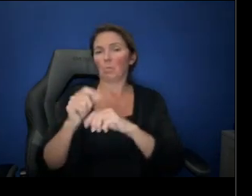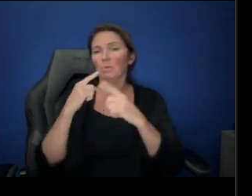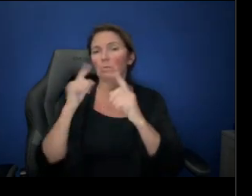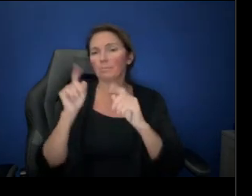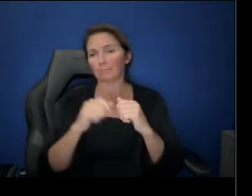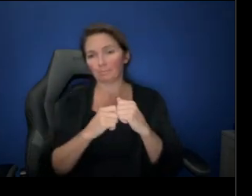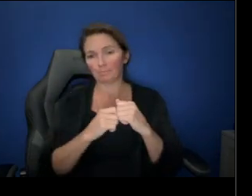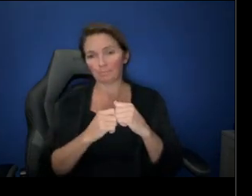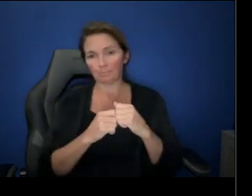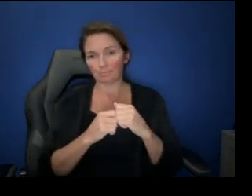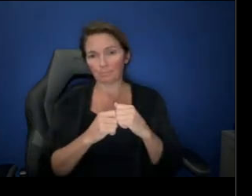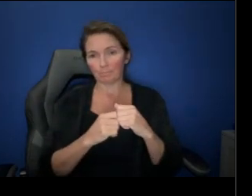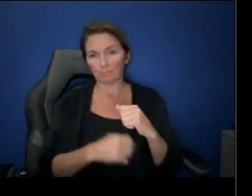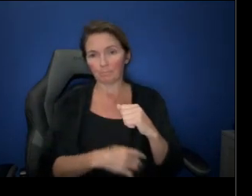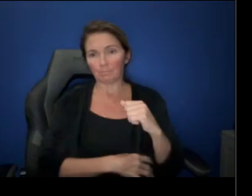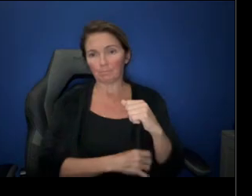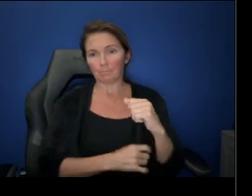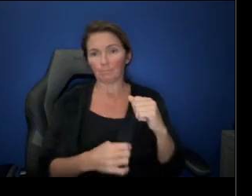operable.